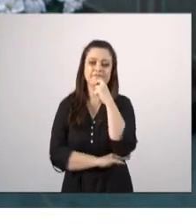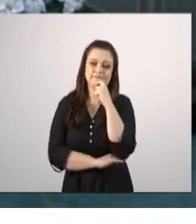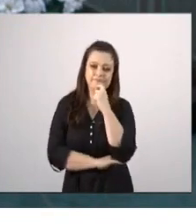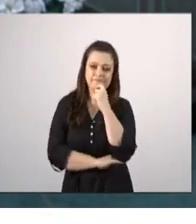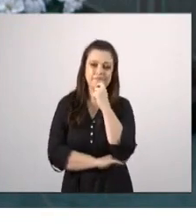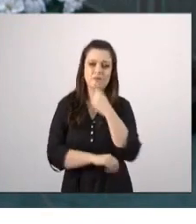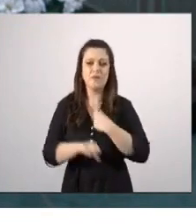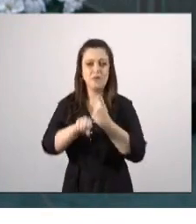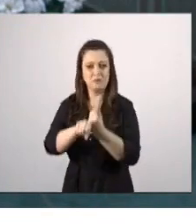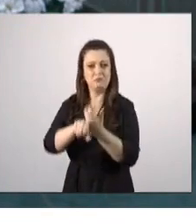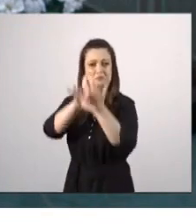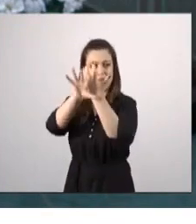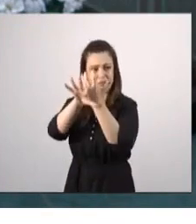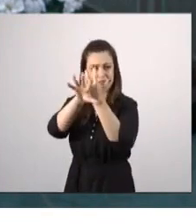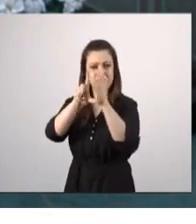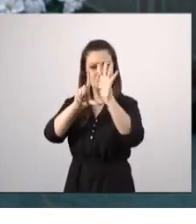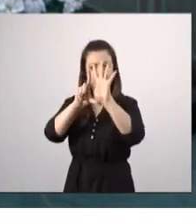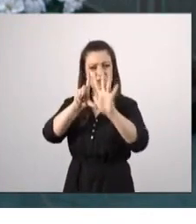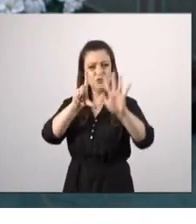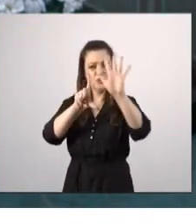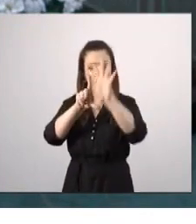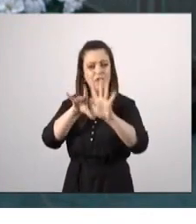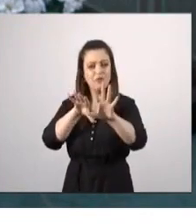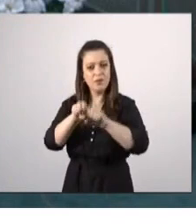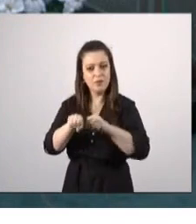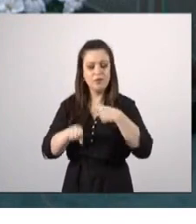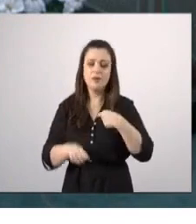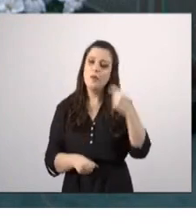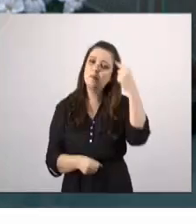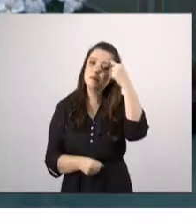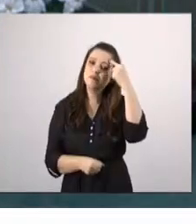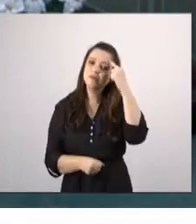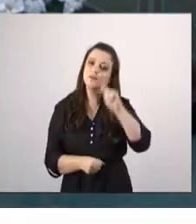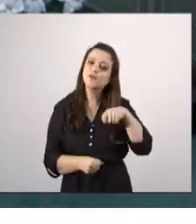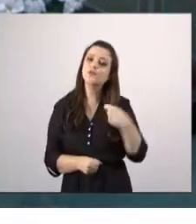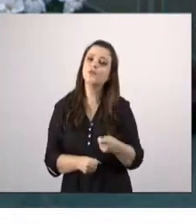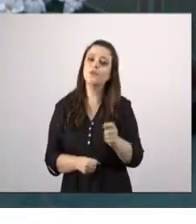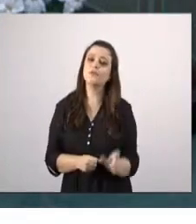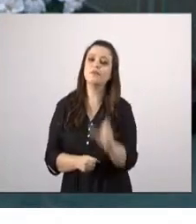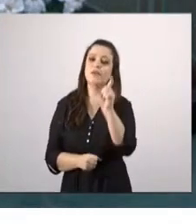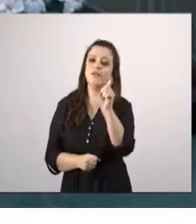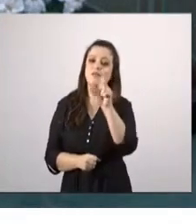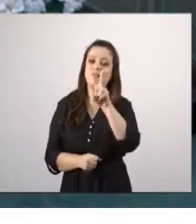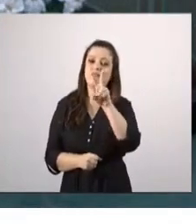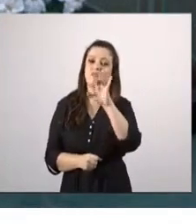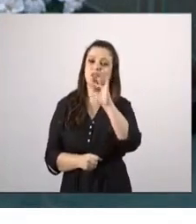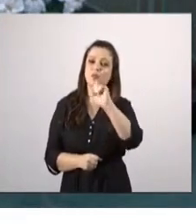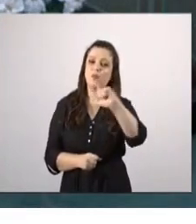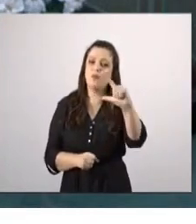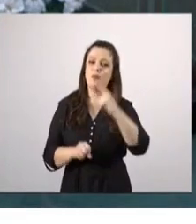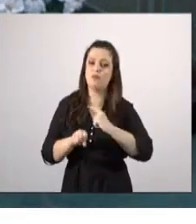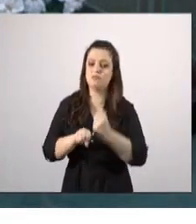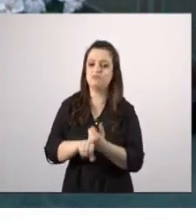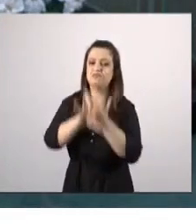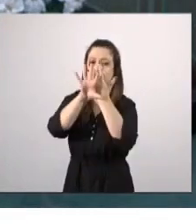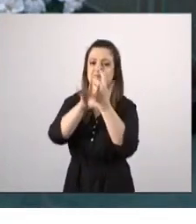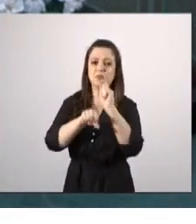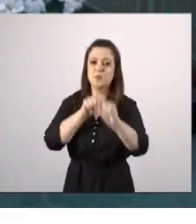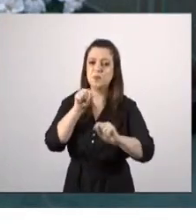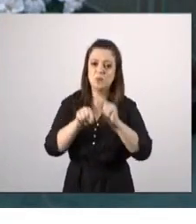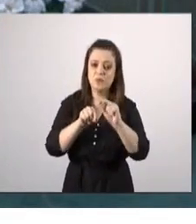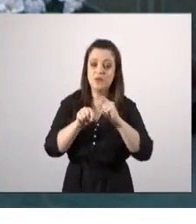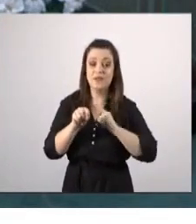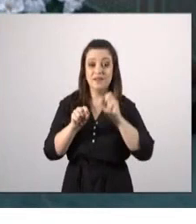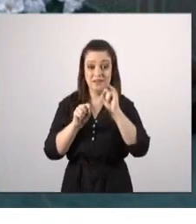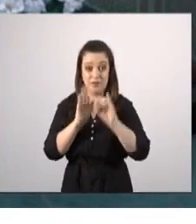A virtual commencement. Let's think about that word, virtual. You can find a couple of